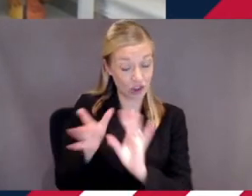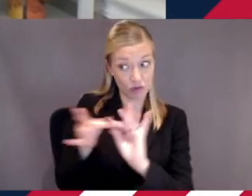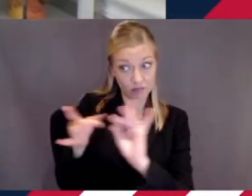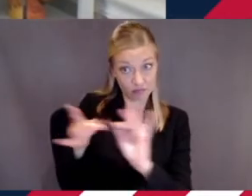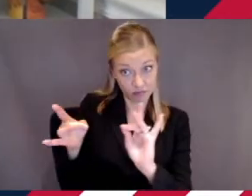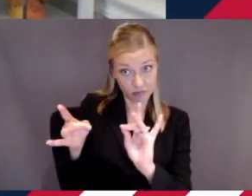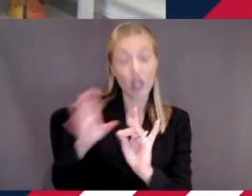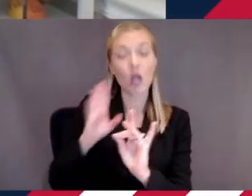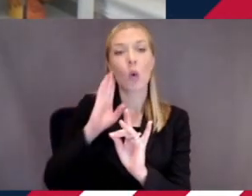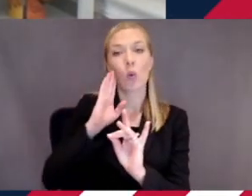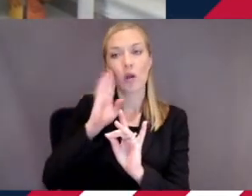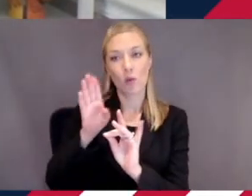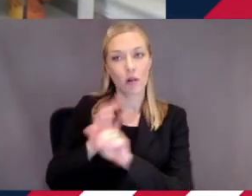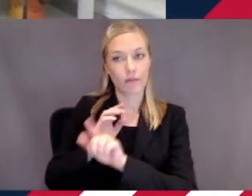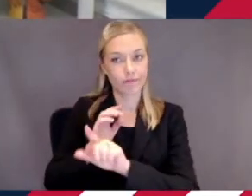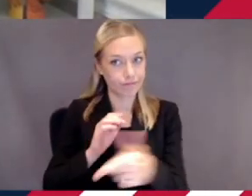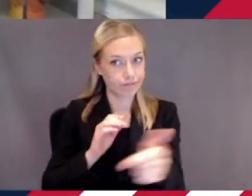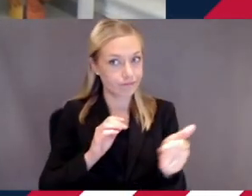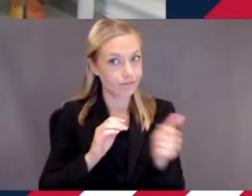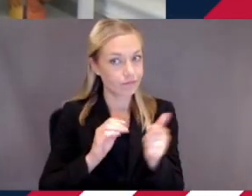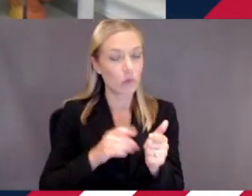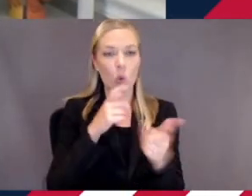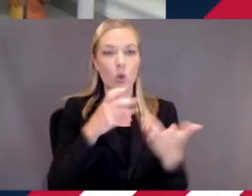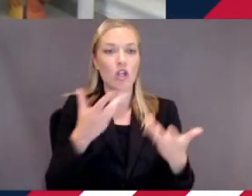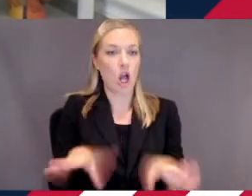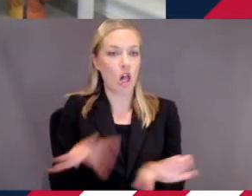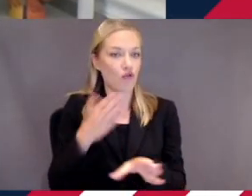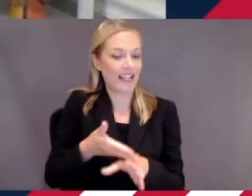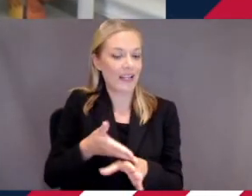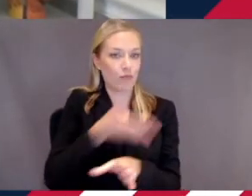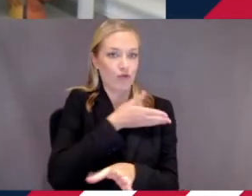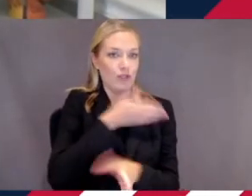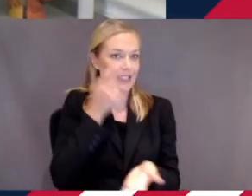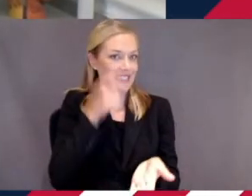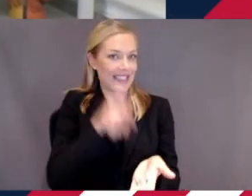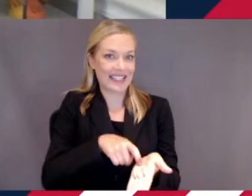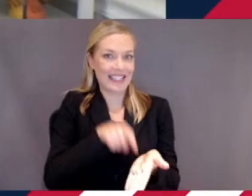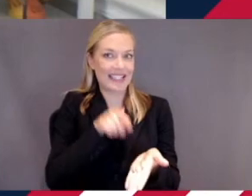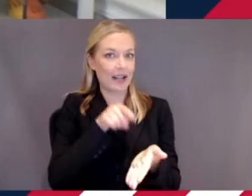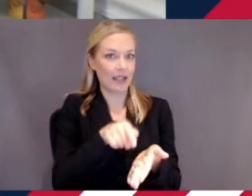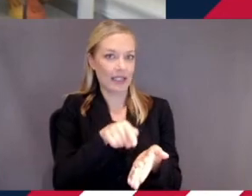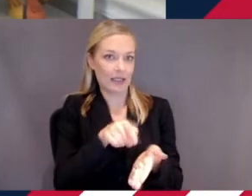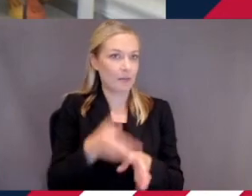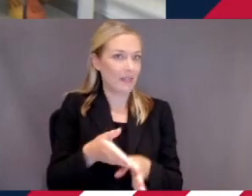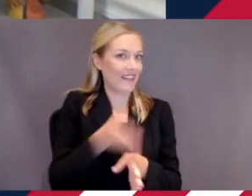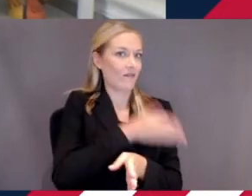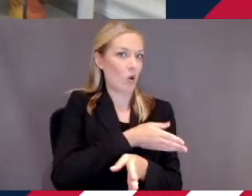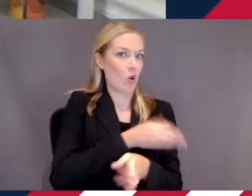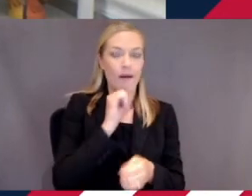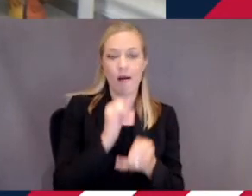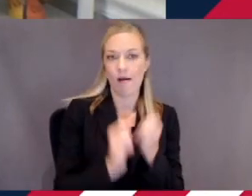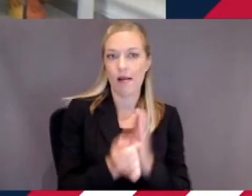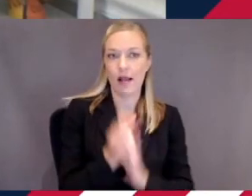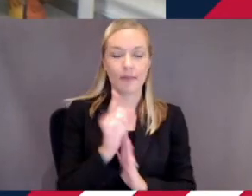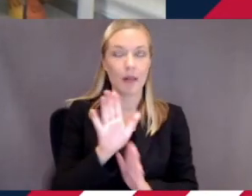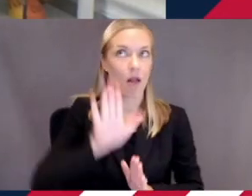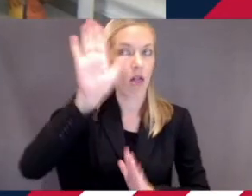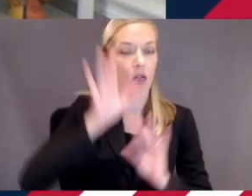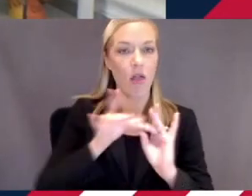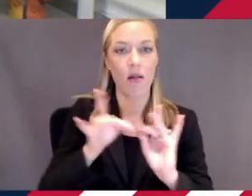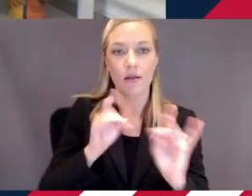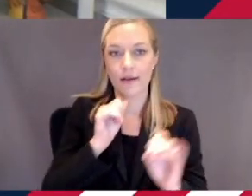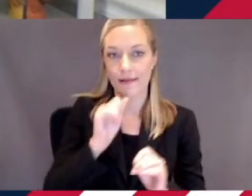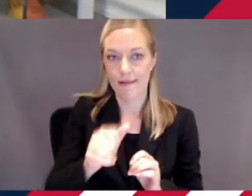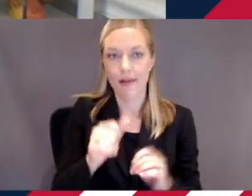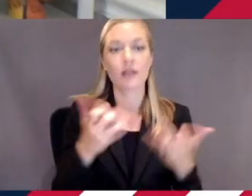pre-designated by the campaigns as provided in our committee's rules of procedure. After discussion, we will move to